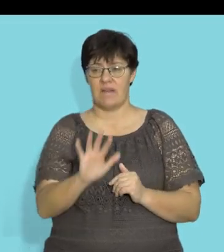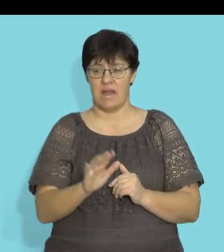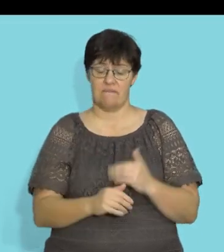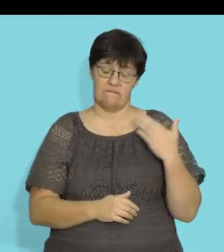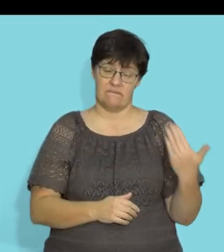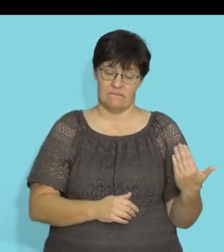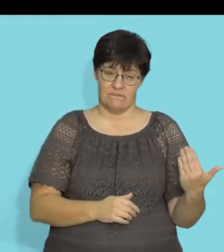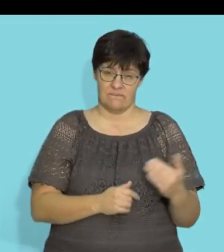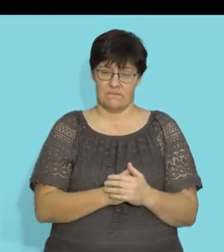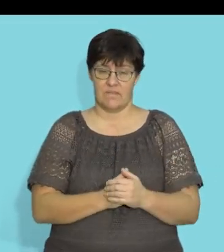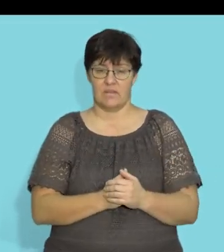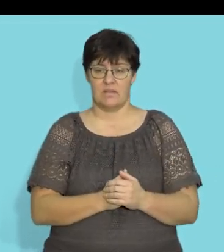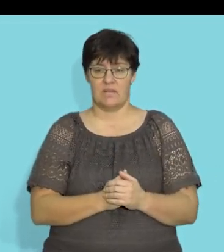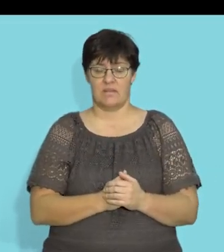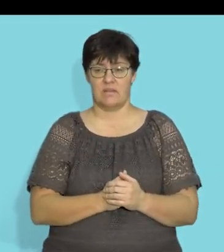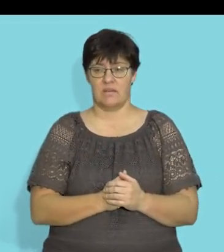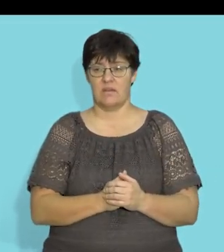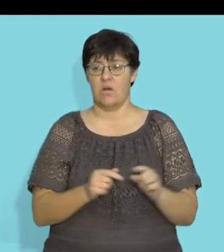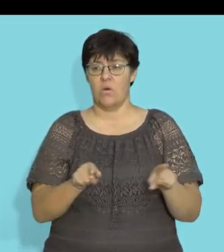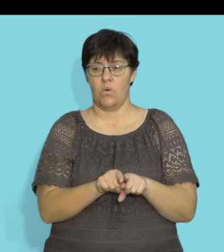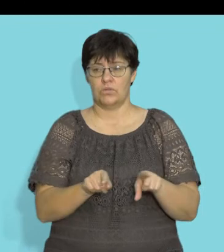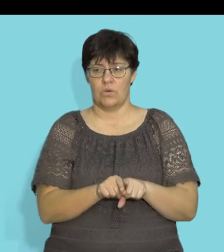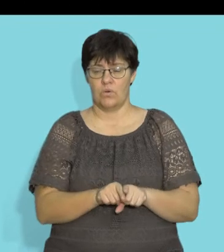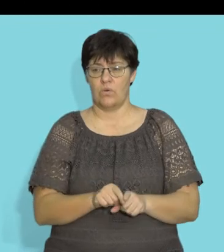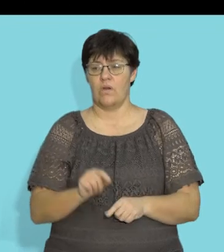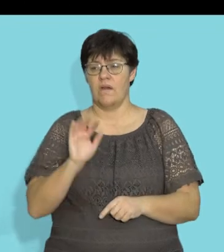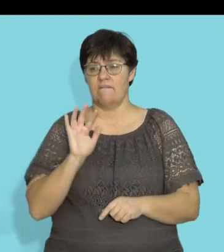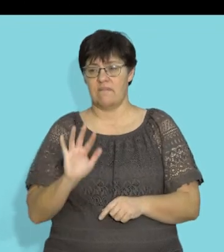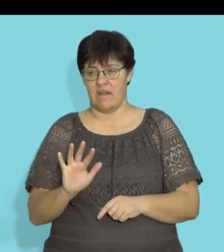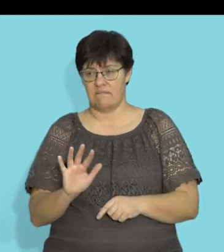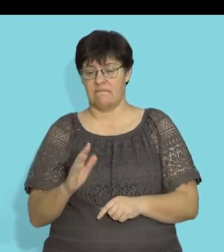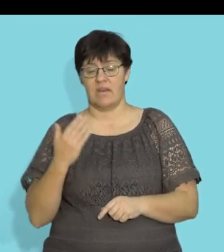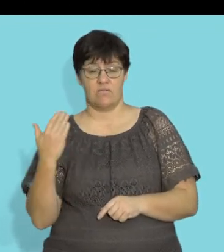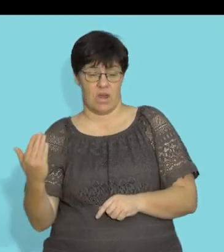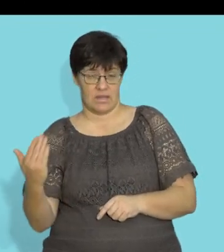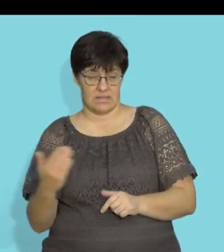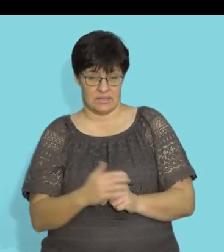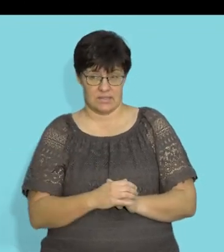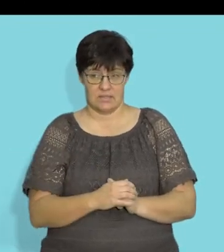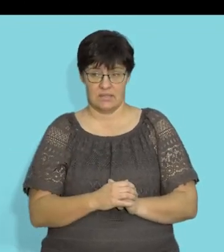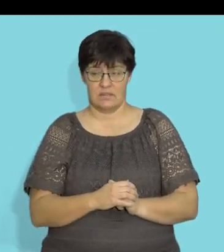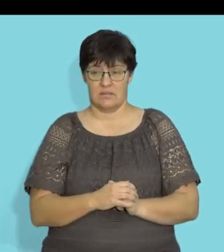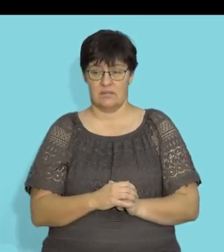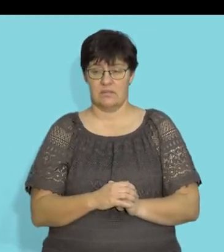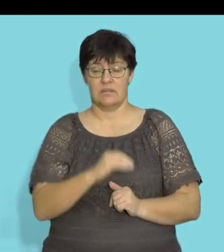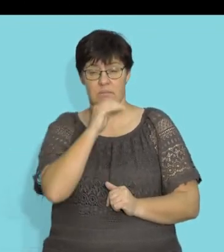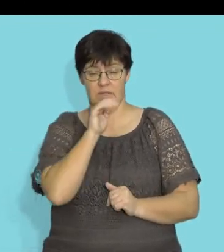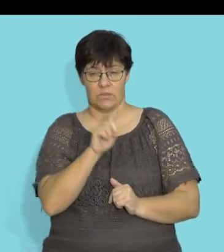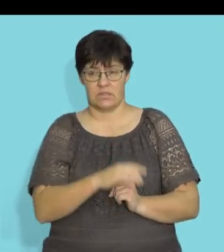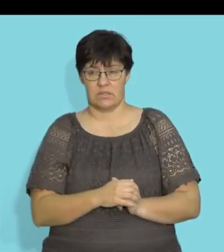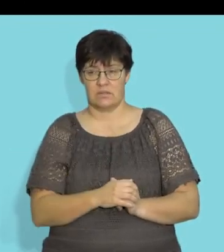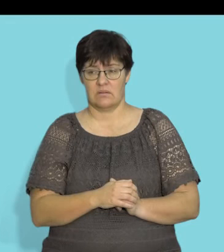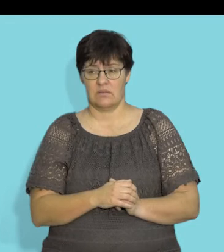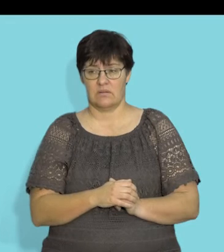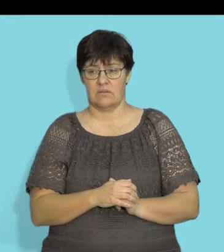the left-hand side of the inequality. I'm also going to have to add 5 to the right-hand side of the inequality. So that means